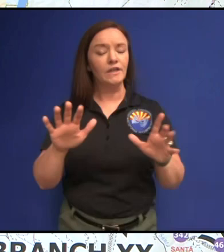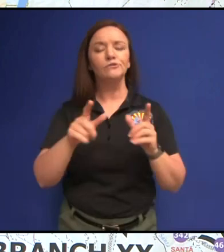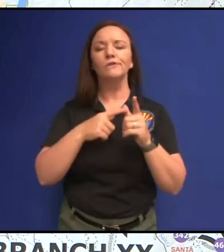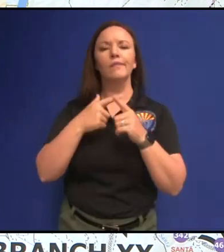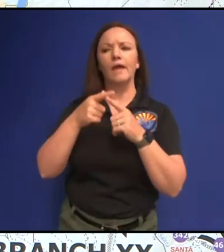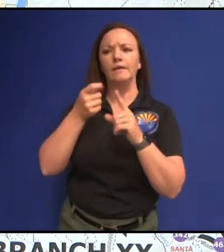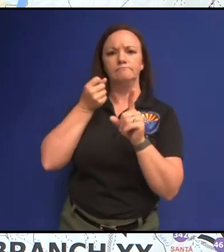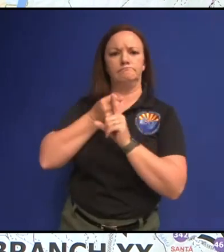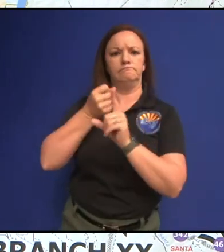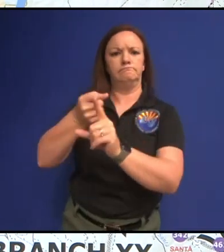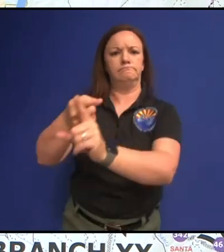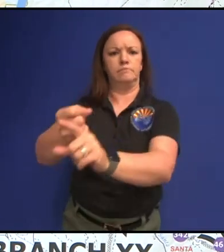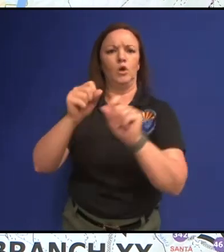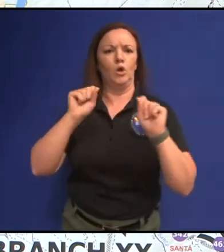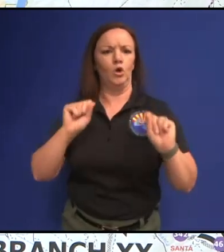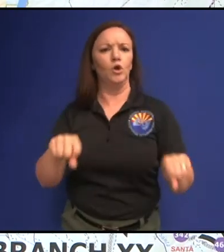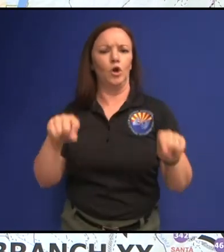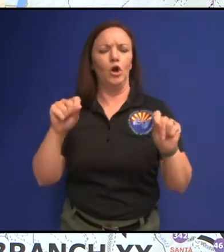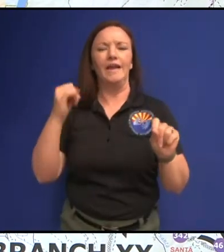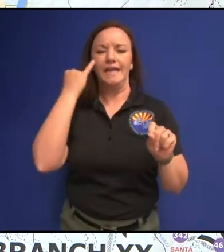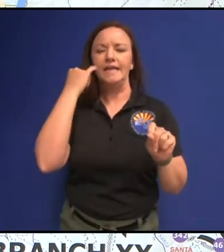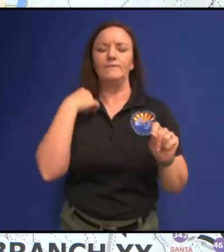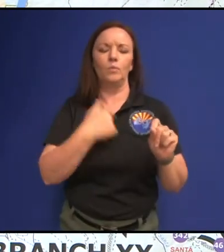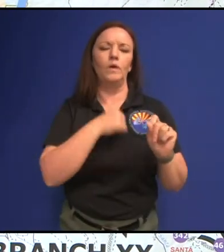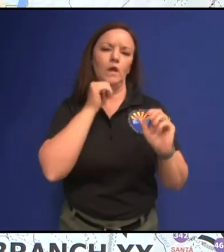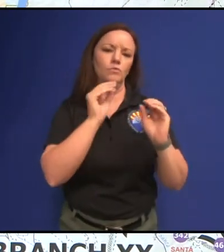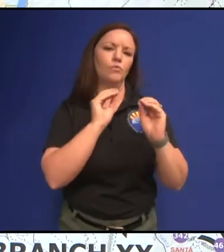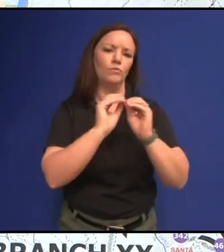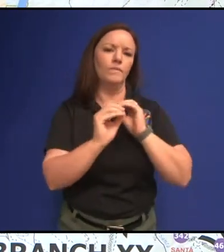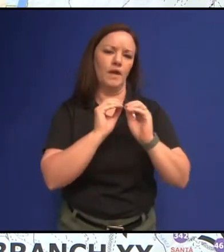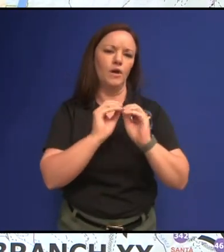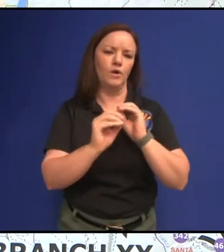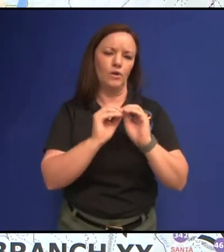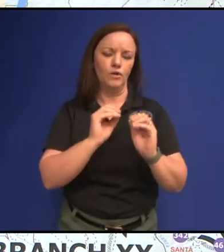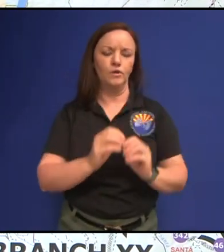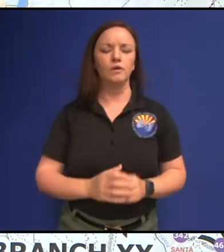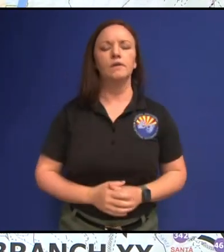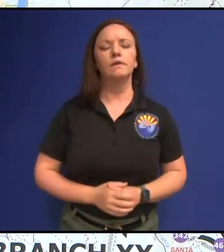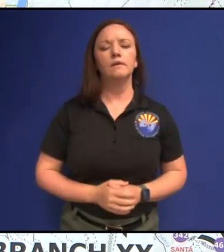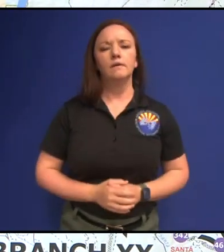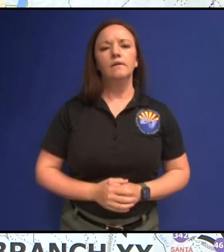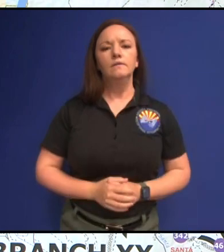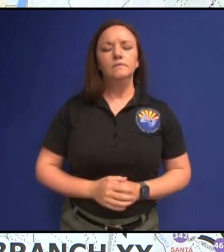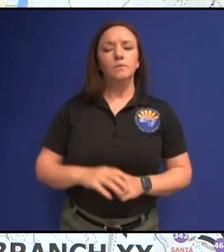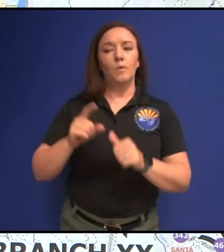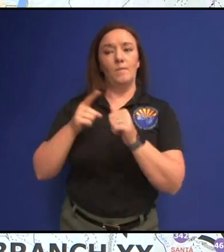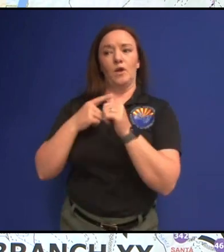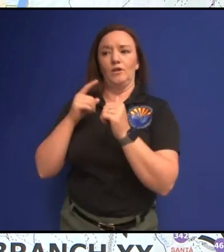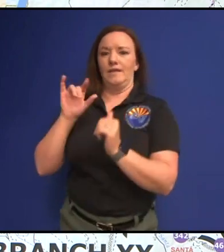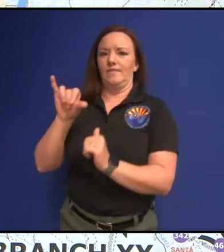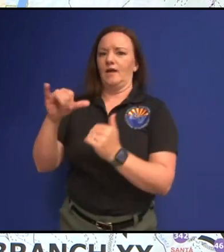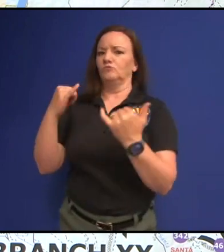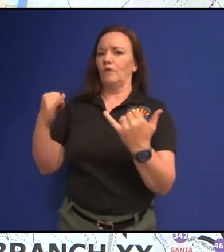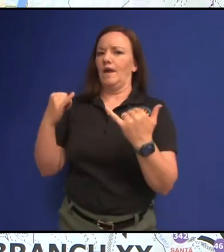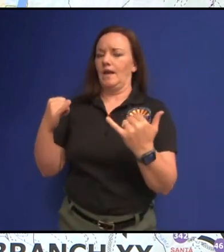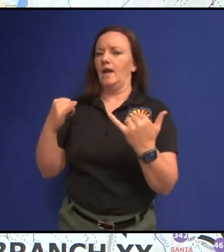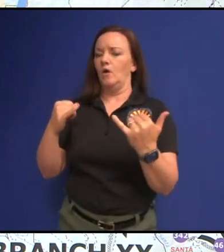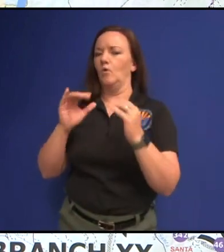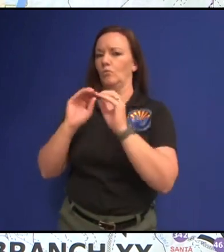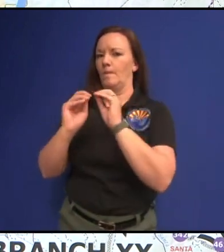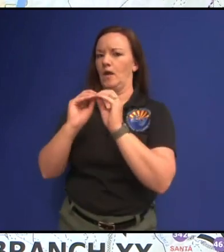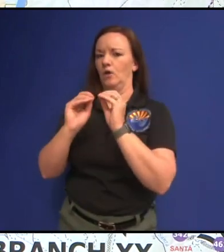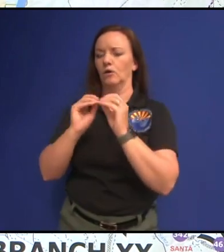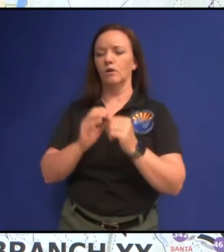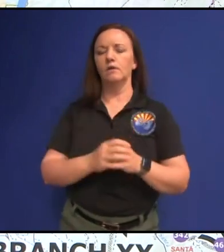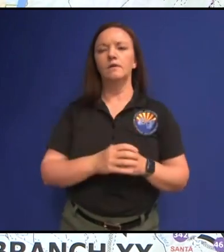to the damage that we did with suppression. That's primarily why we're doing it right now. And so post-fire effects in the Southwest